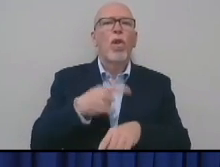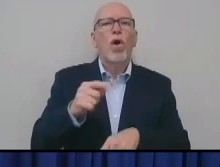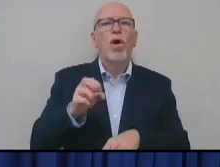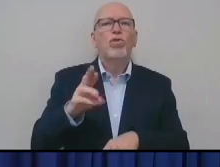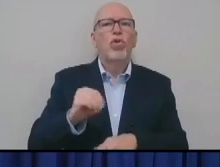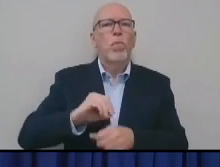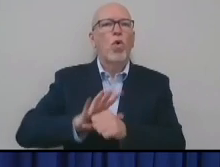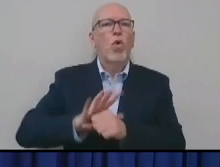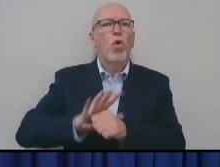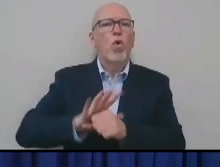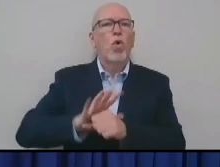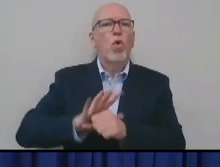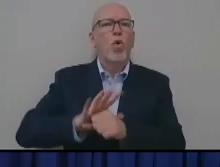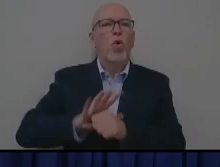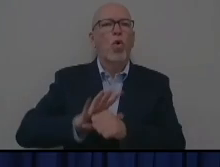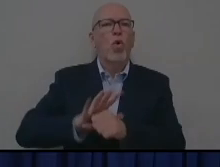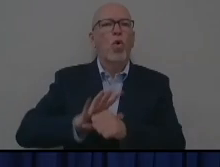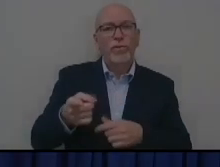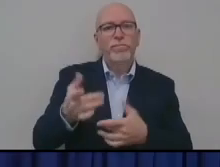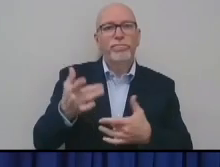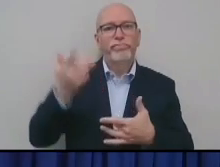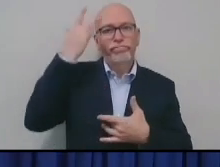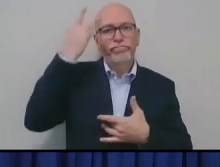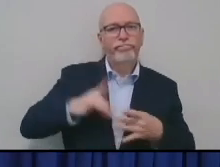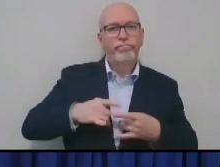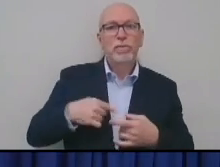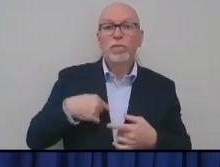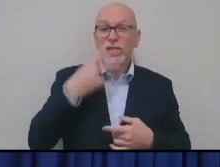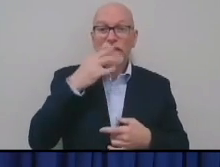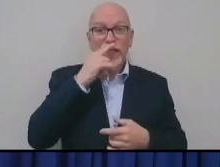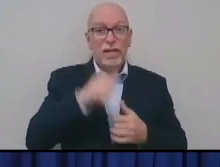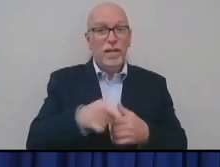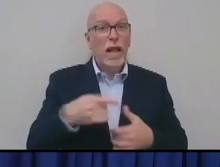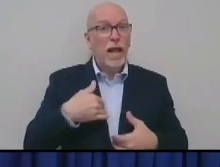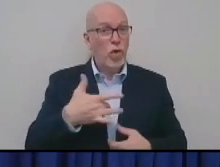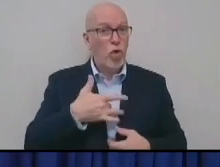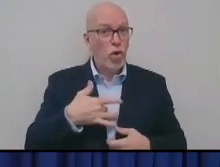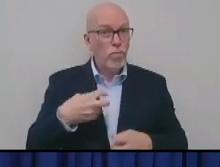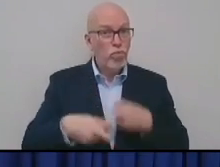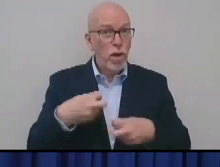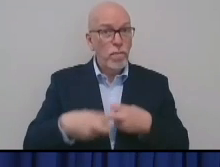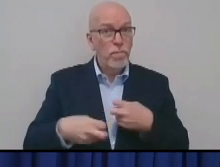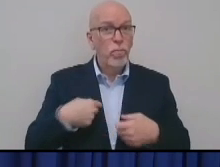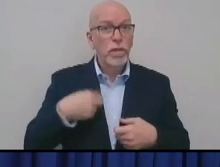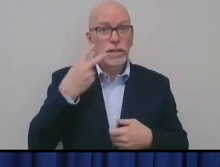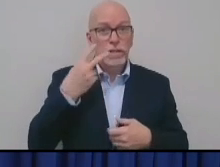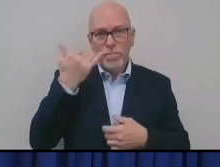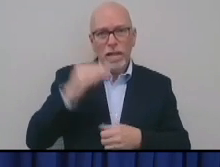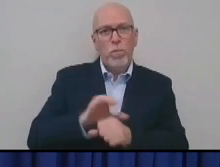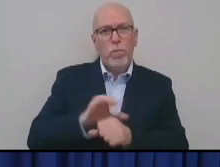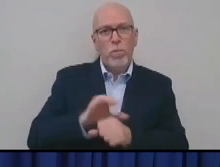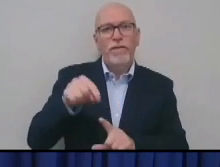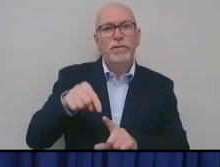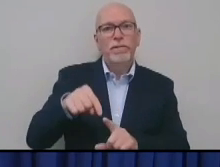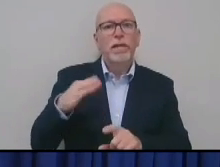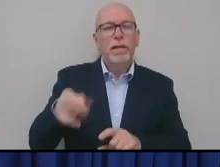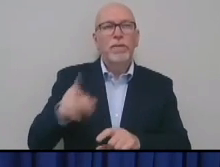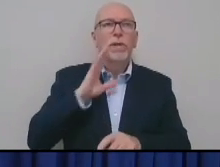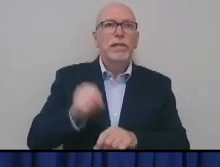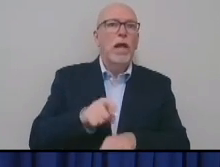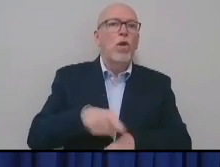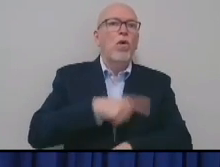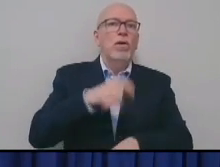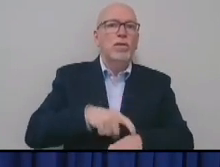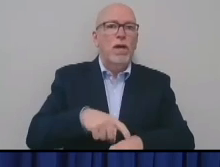long-term symptoms that can... This age have the cardiac problems that we've seen come from COVID as well, and that takes them a long time to be able